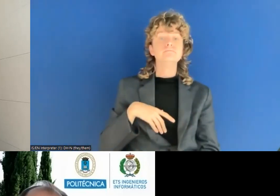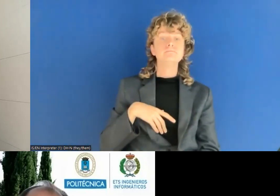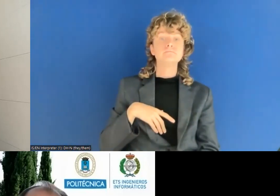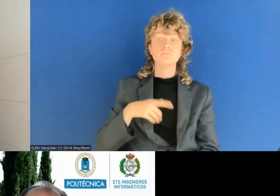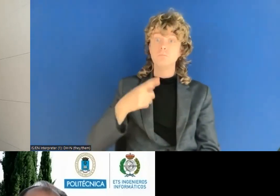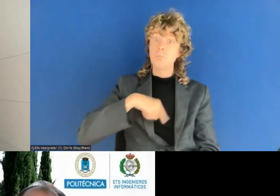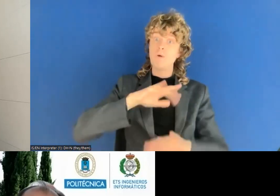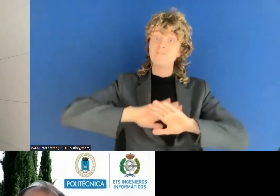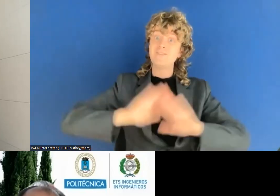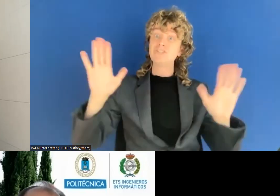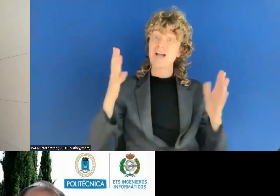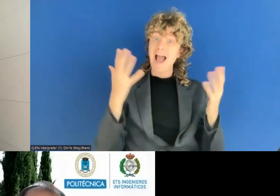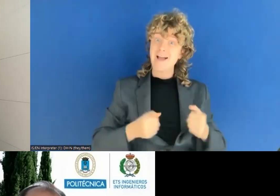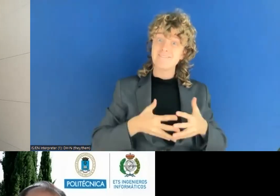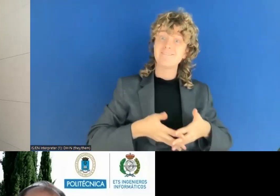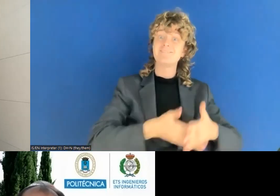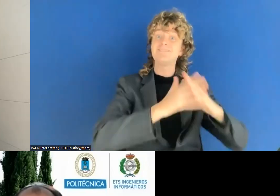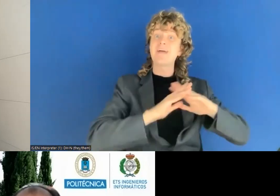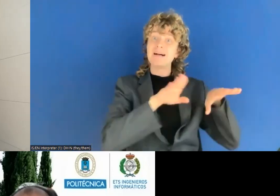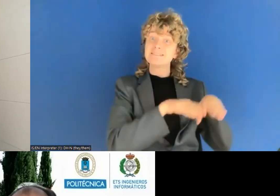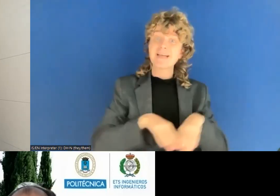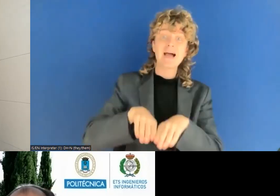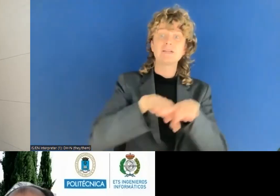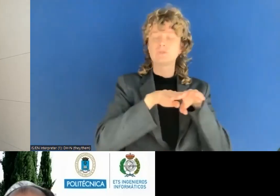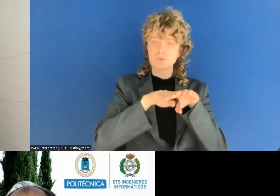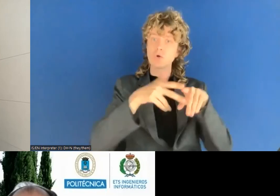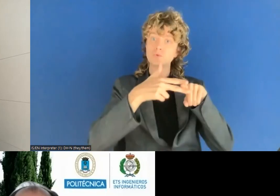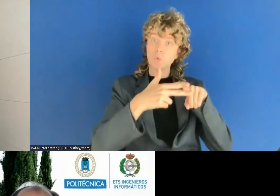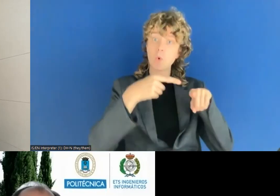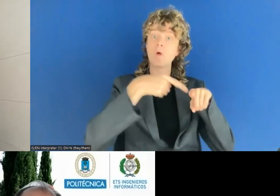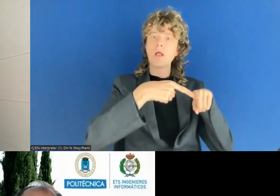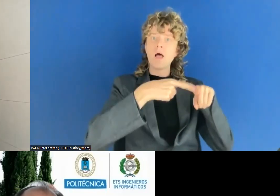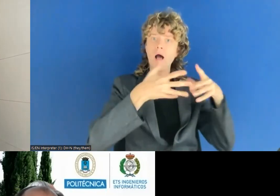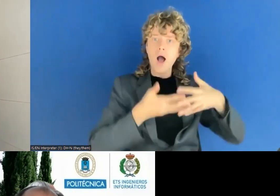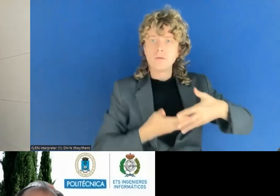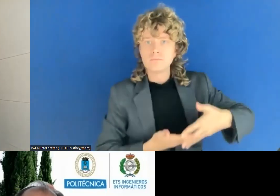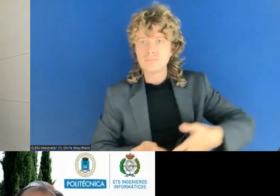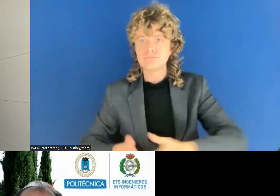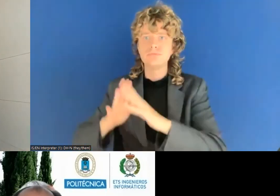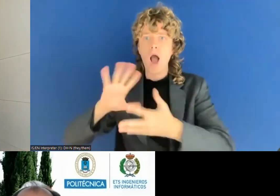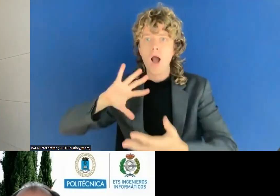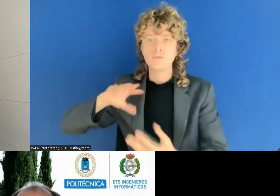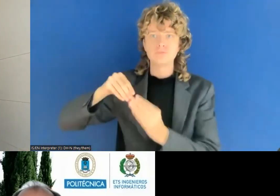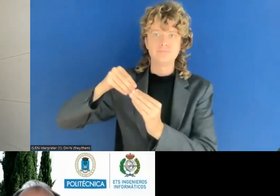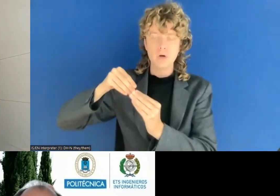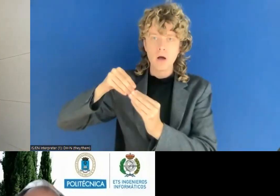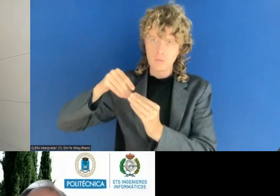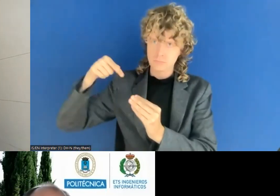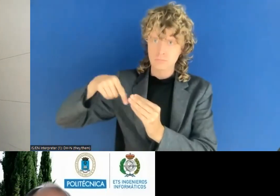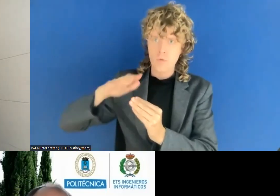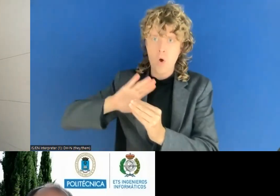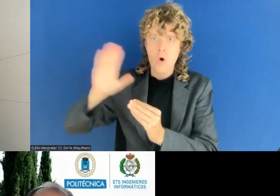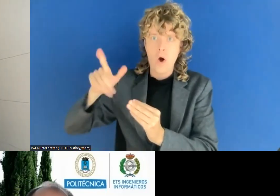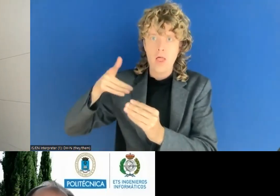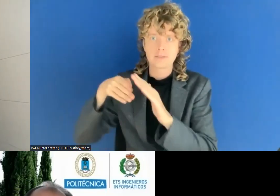to develop in a specific operating system, that tool should help and support you creating accessible content. In fact, it should create